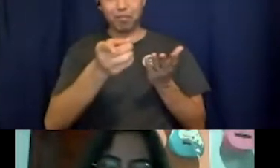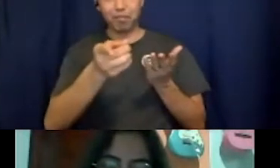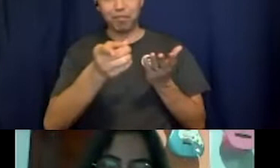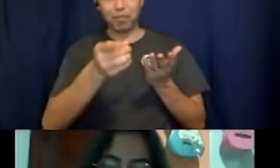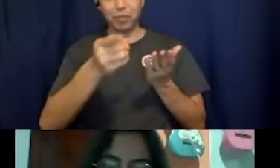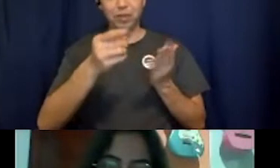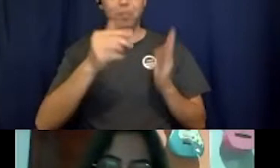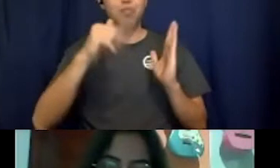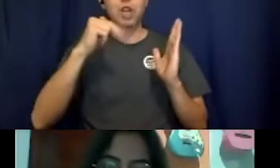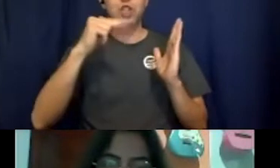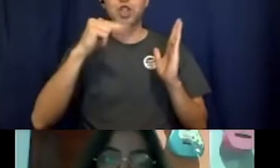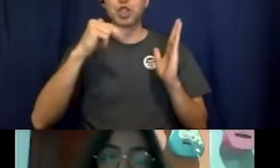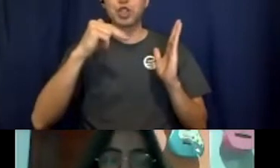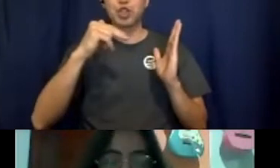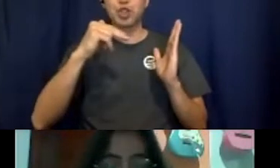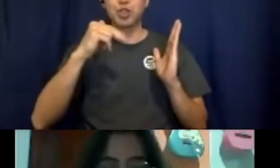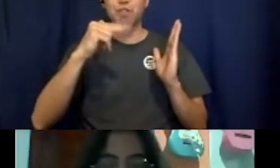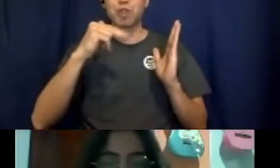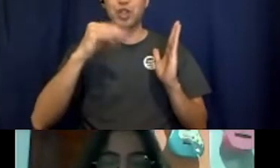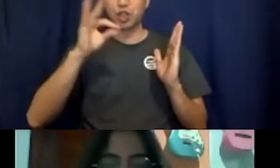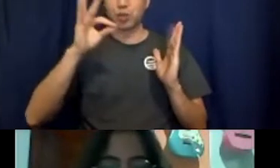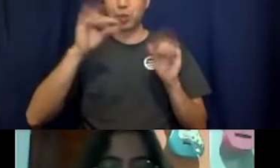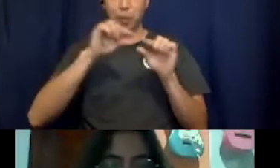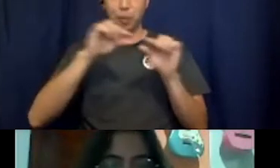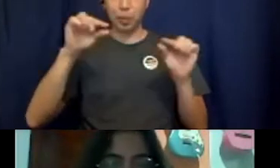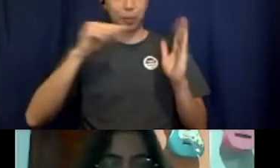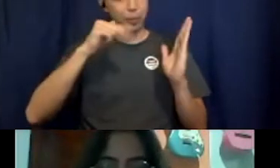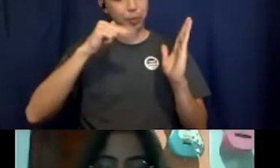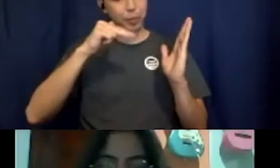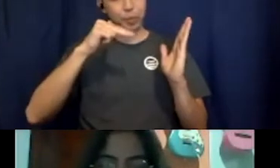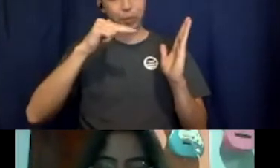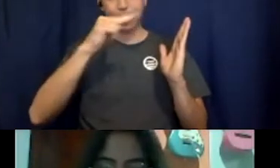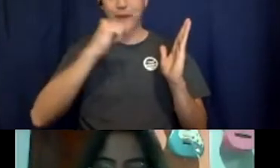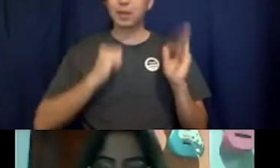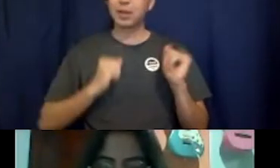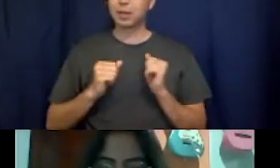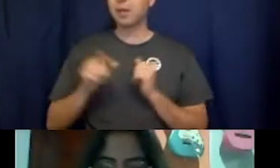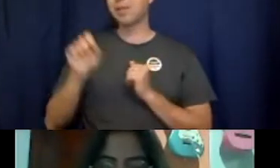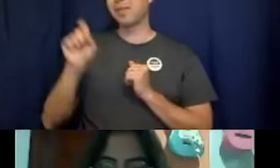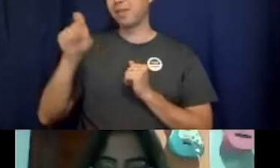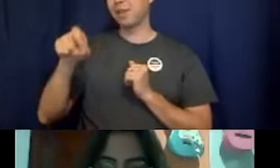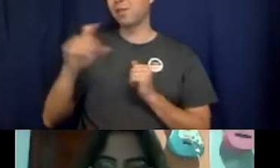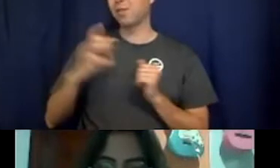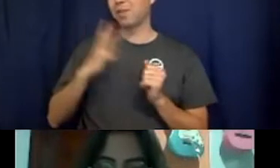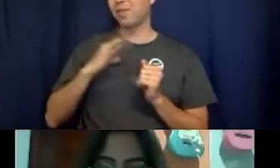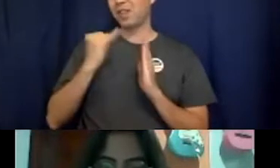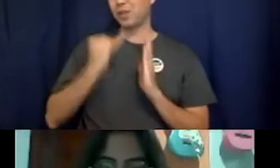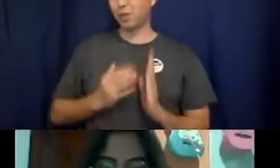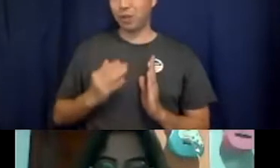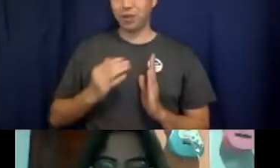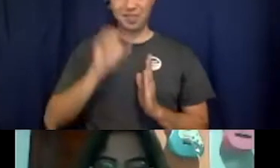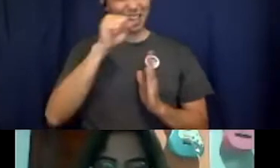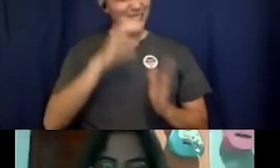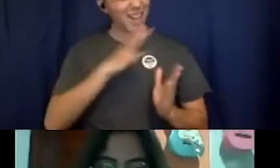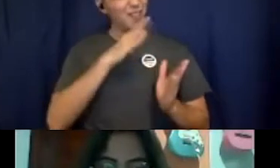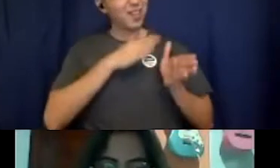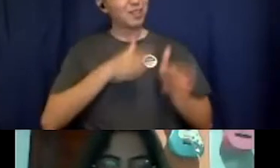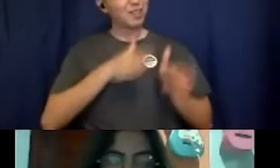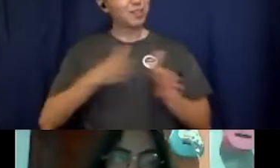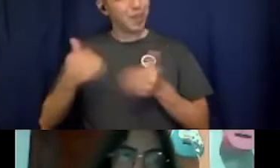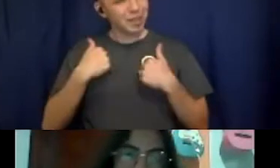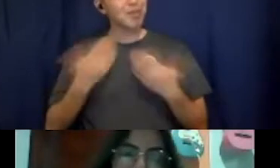Charlotte, will you talk to us? Yeah, hi. Hi. How are you? I'm good. How